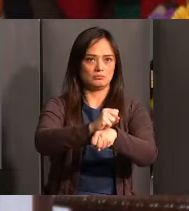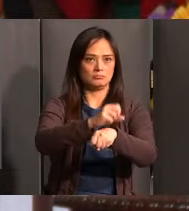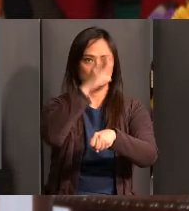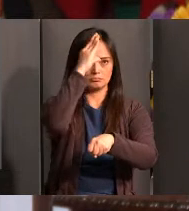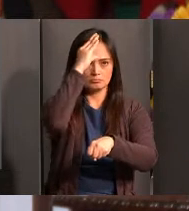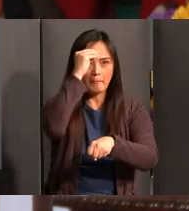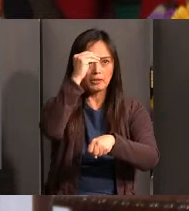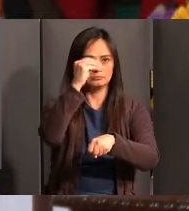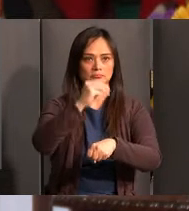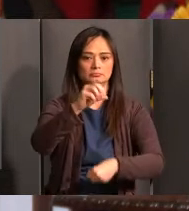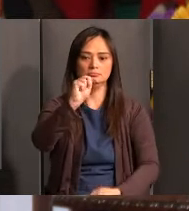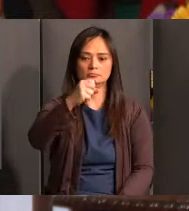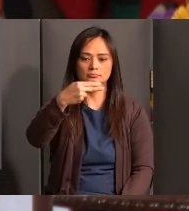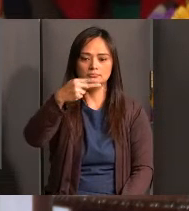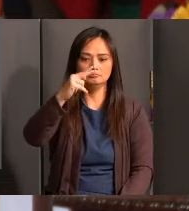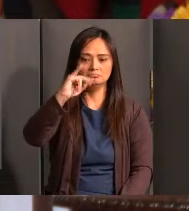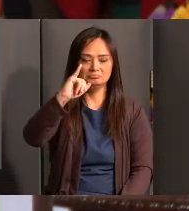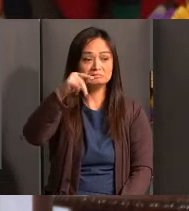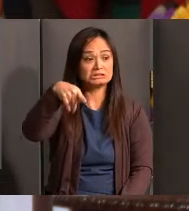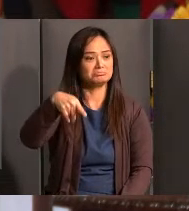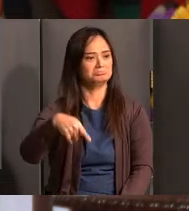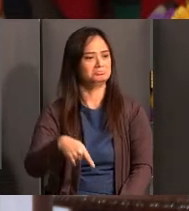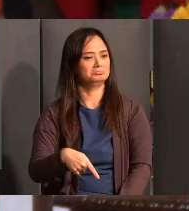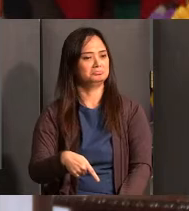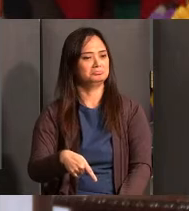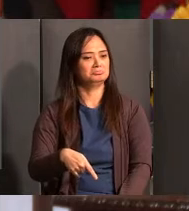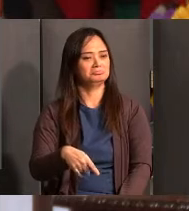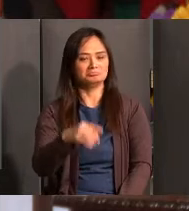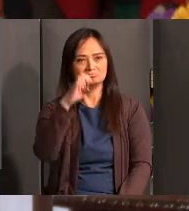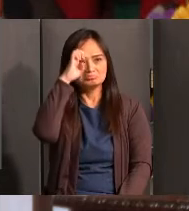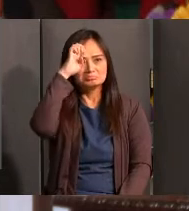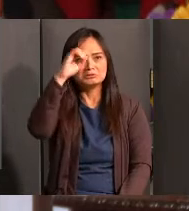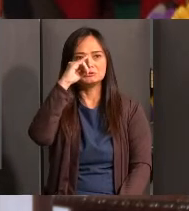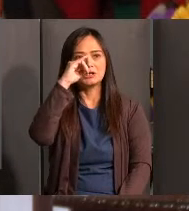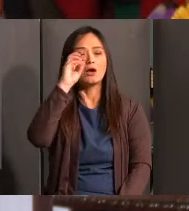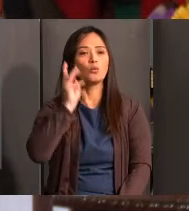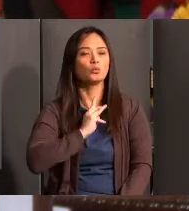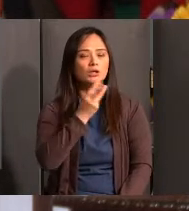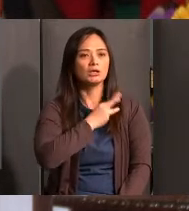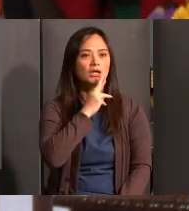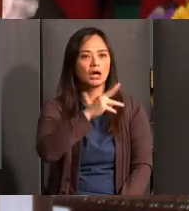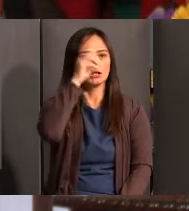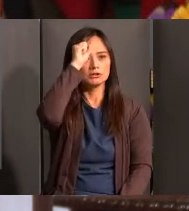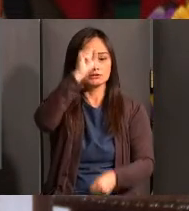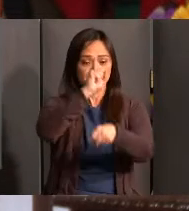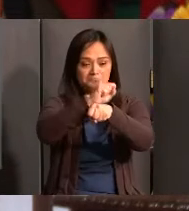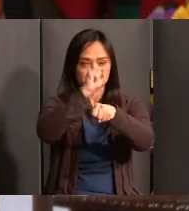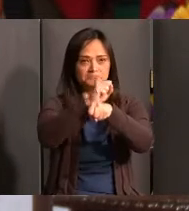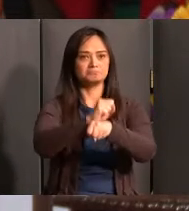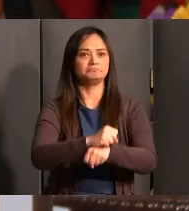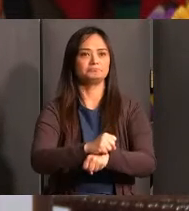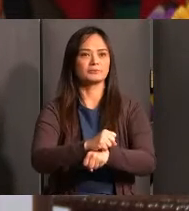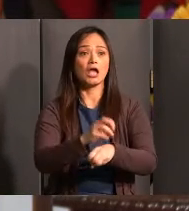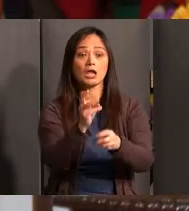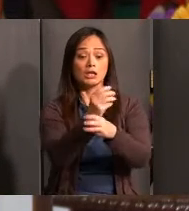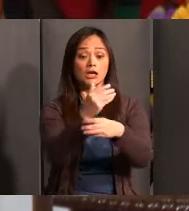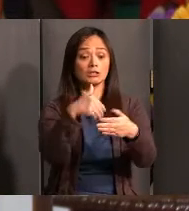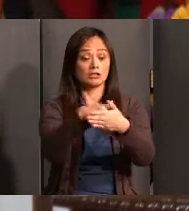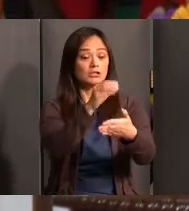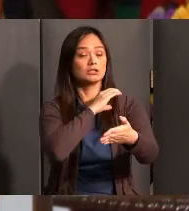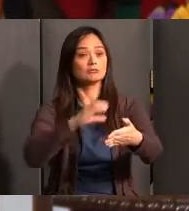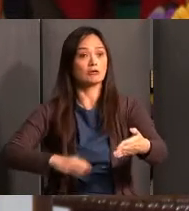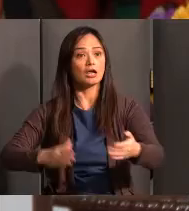is one single workmanship. We are created in Christ and we have been